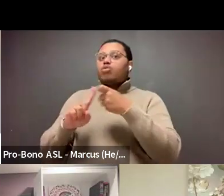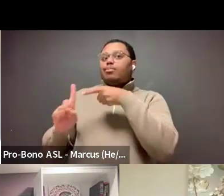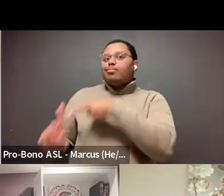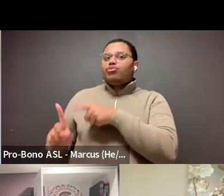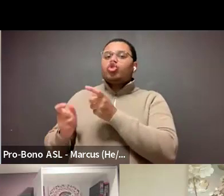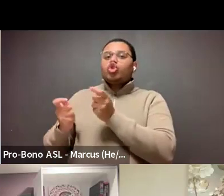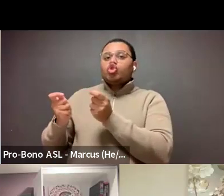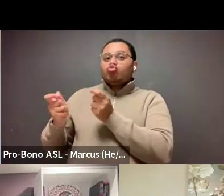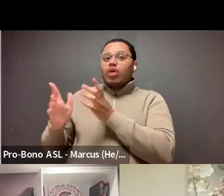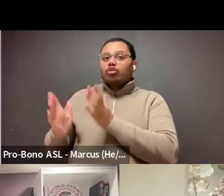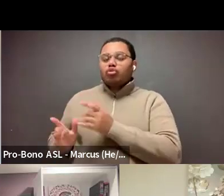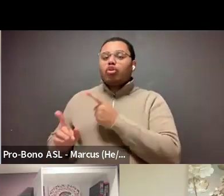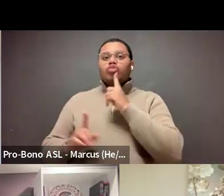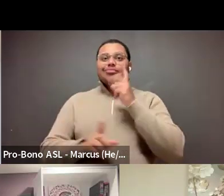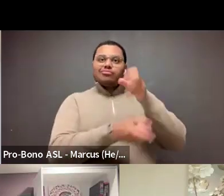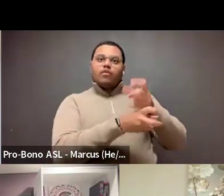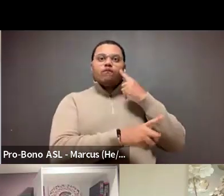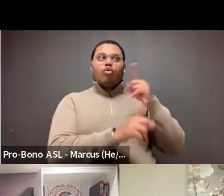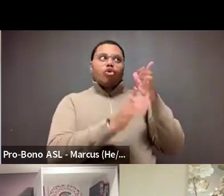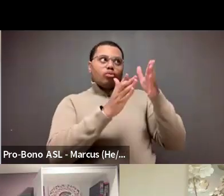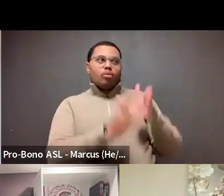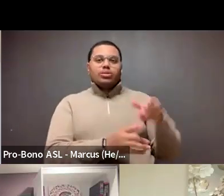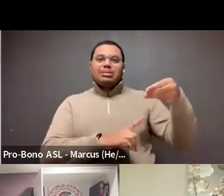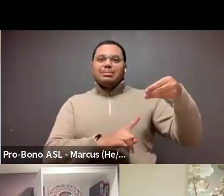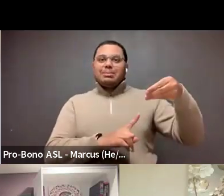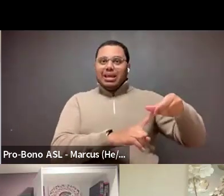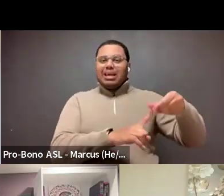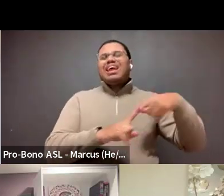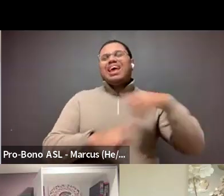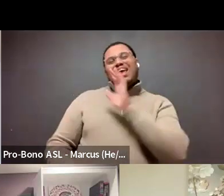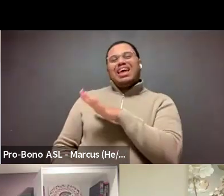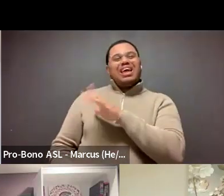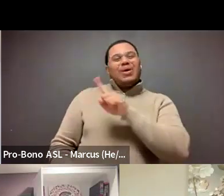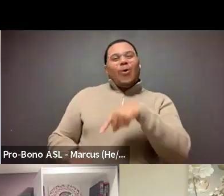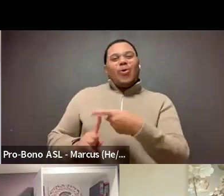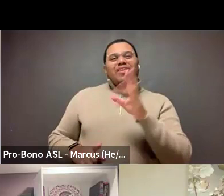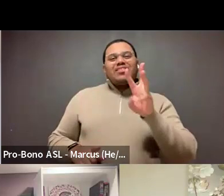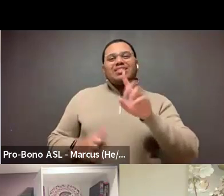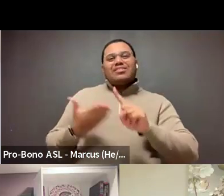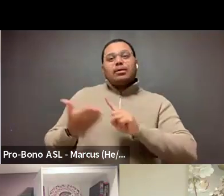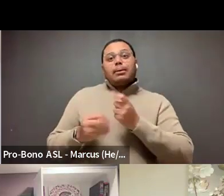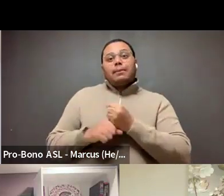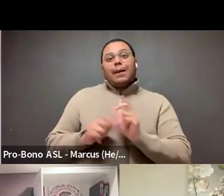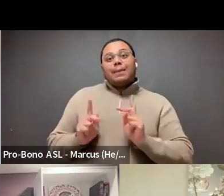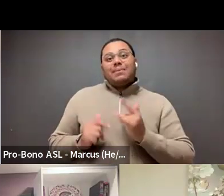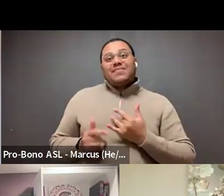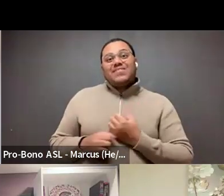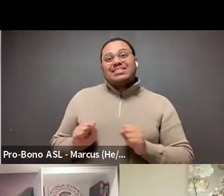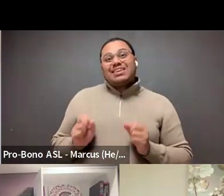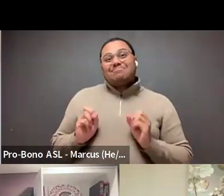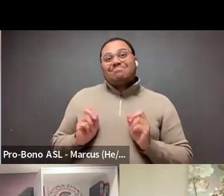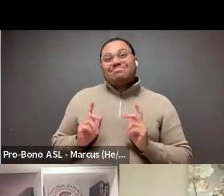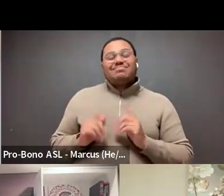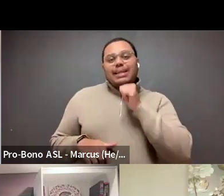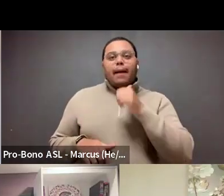difficult for the person who is being paid to be like, oh, hey, just so you know, I only have 6 hours to make people feel safe, which doesn't make anybody feel